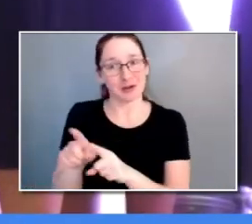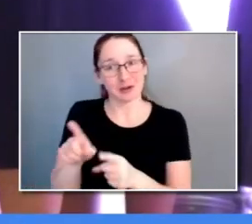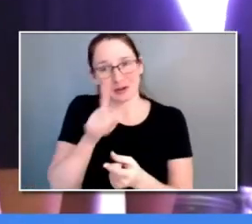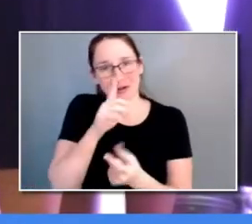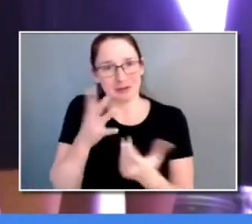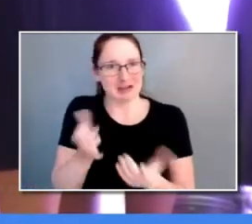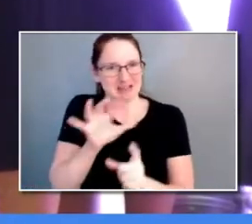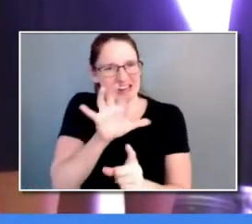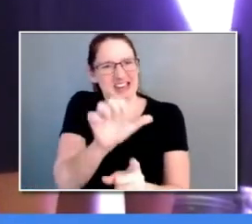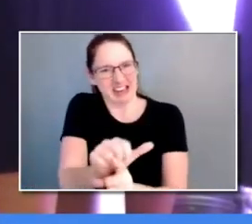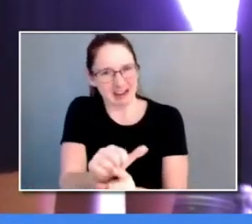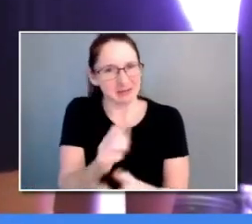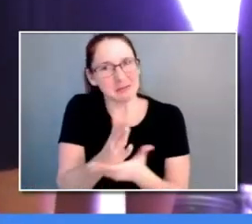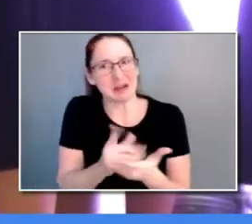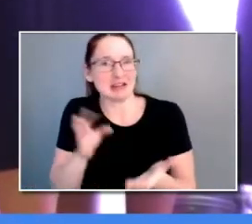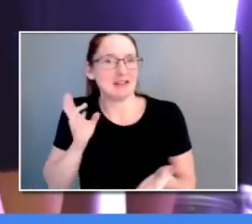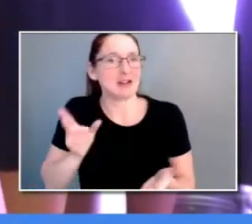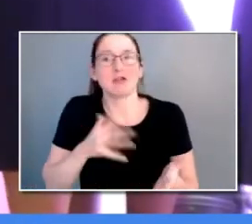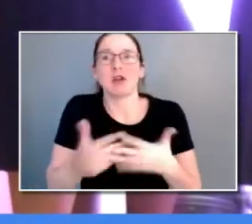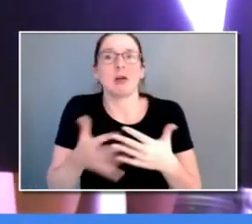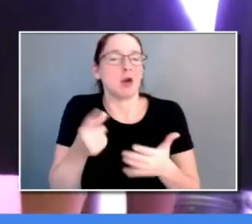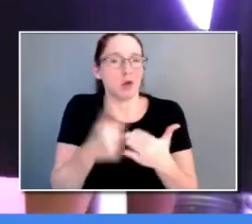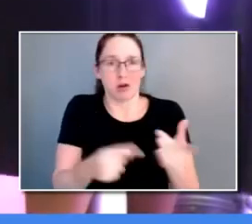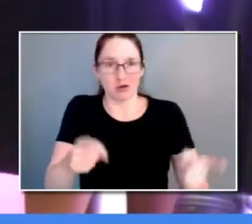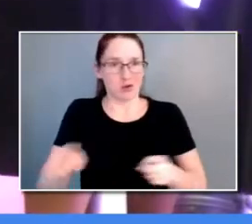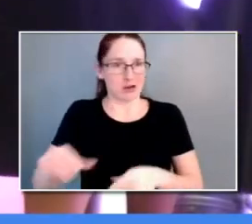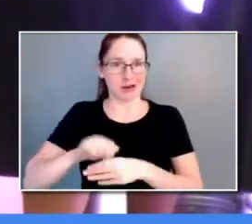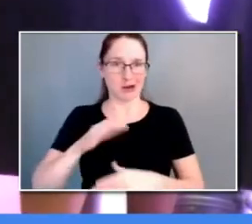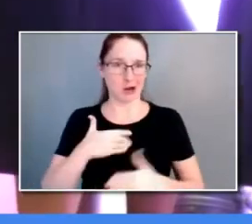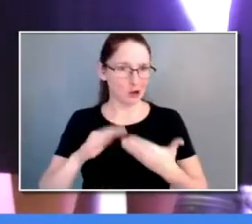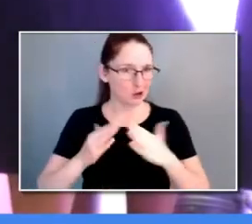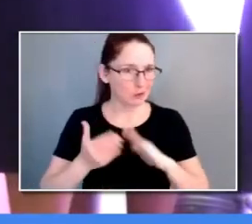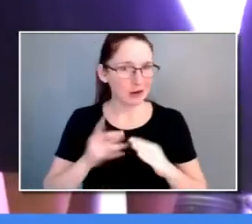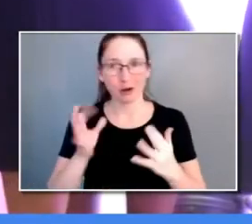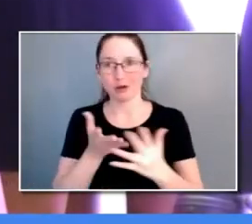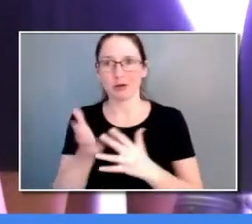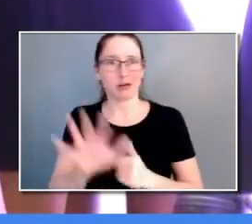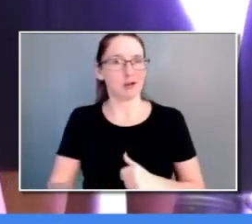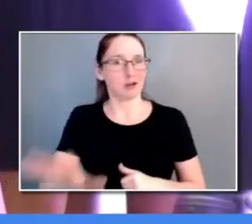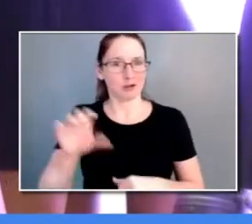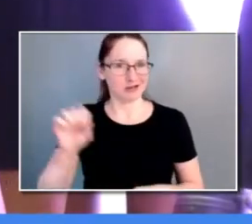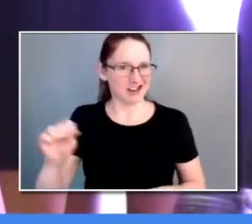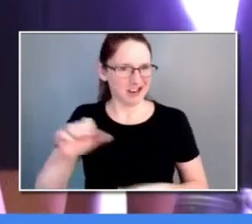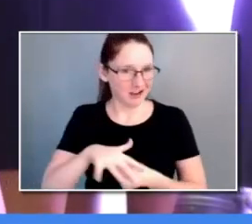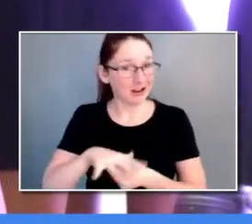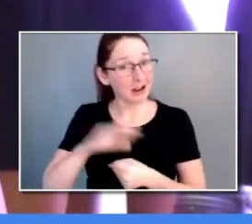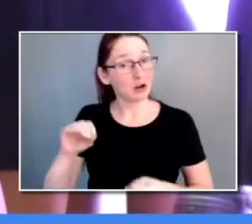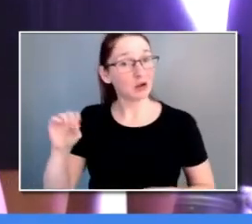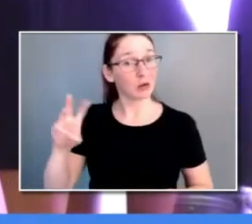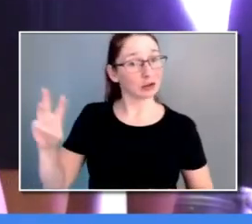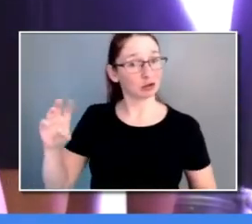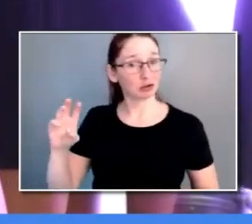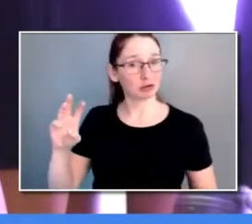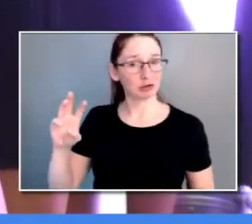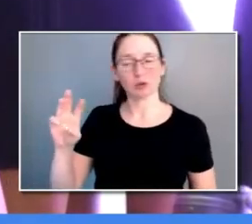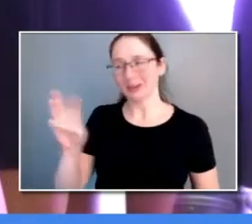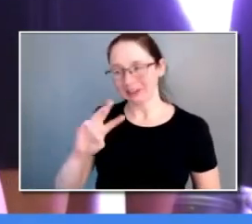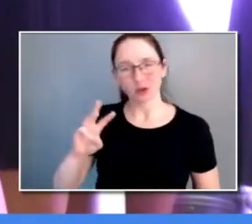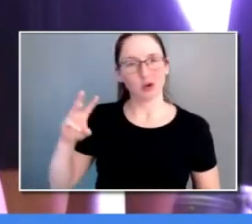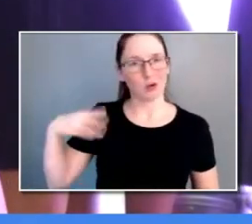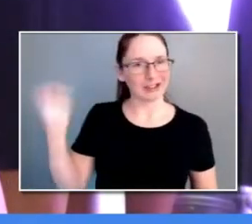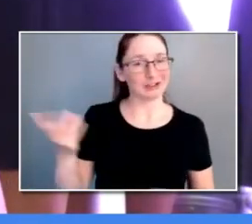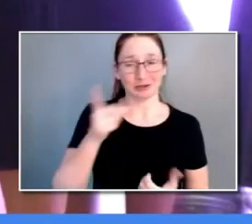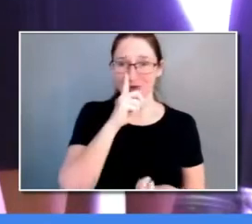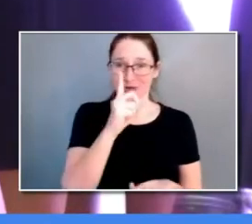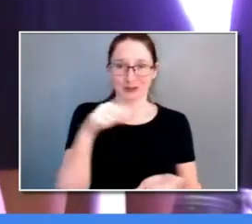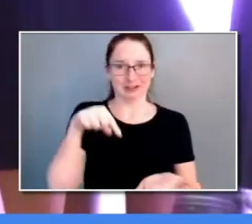capturing a little slice of history, no matter what's going on in our communities and throughout the greater Seattle area and in Western Washington. And it is such